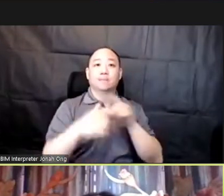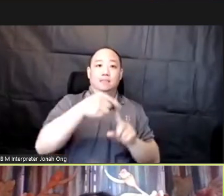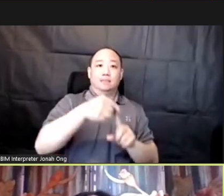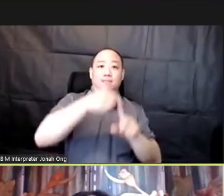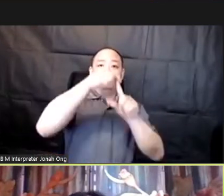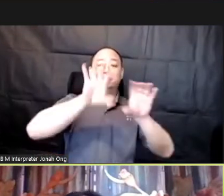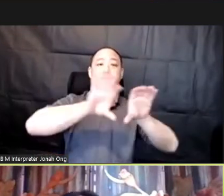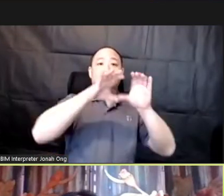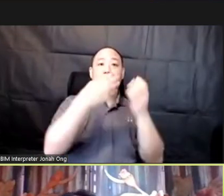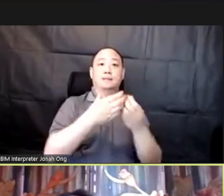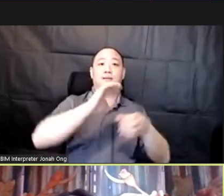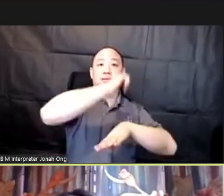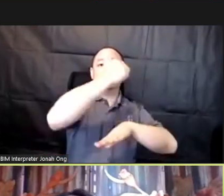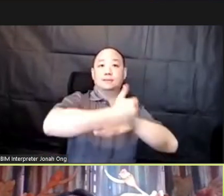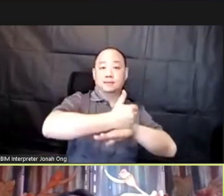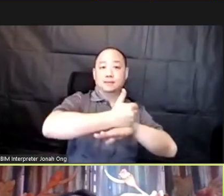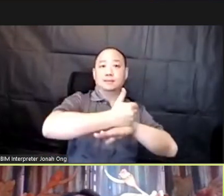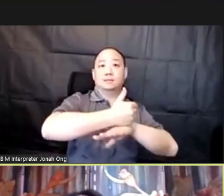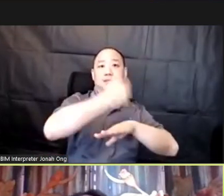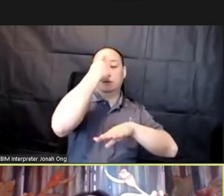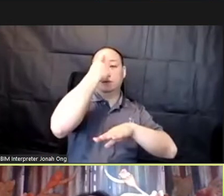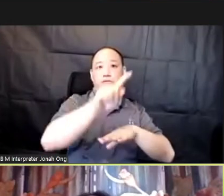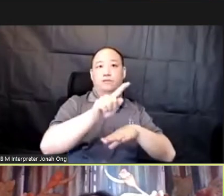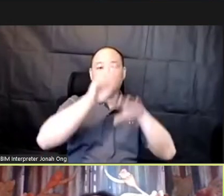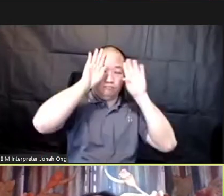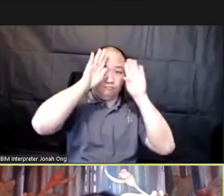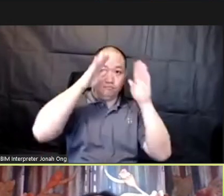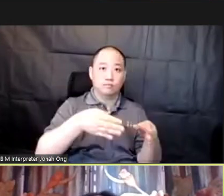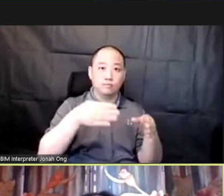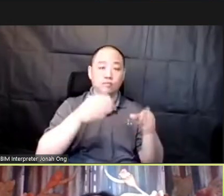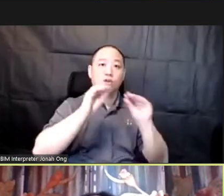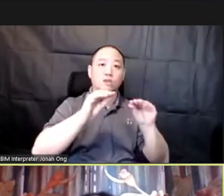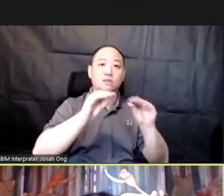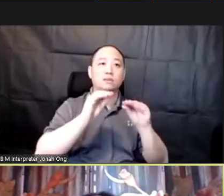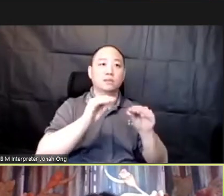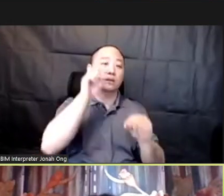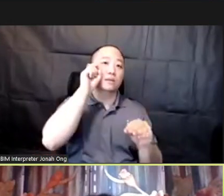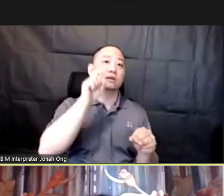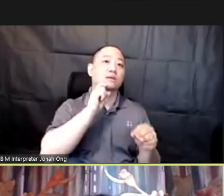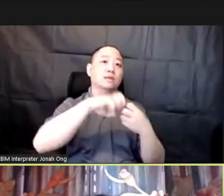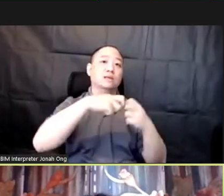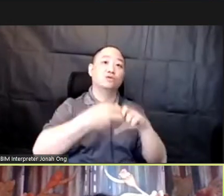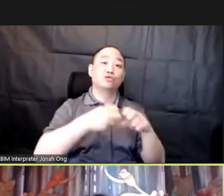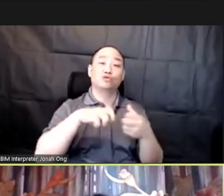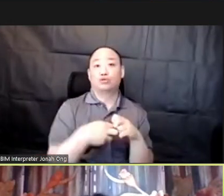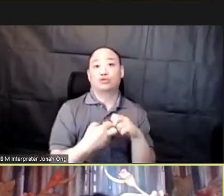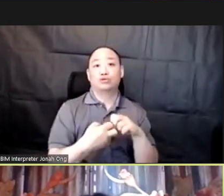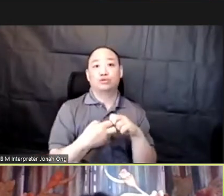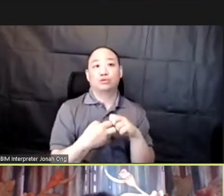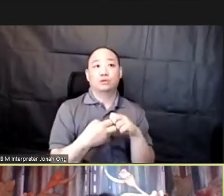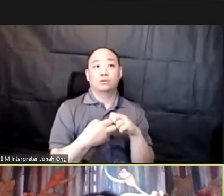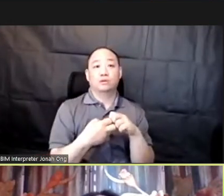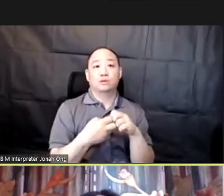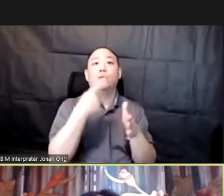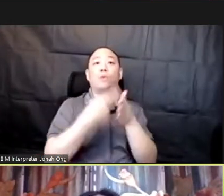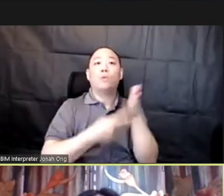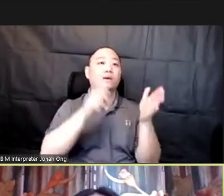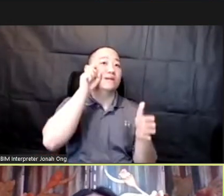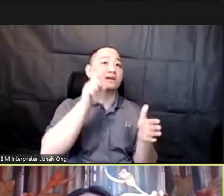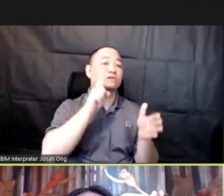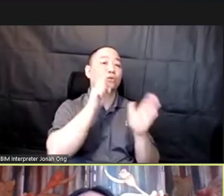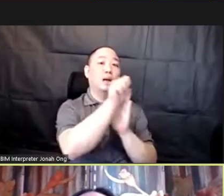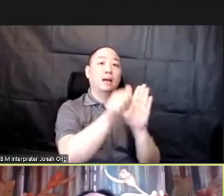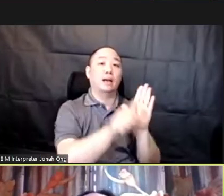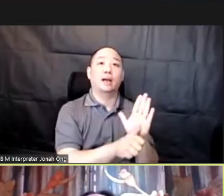a proper curriculum, and for them to teach issues such as knowing what a sexual act is in the first